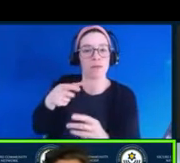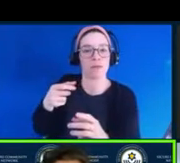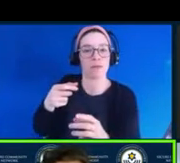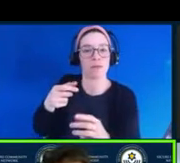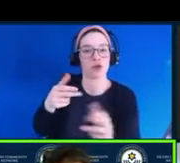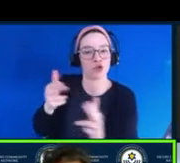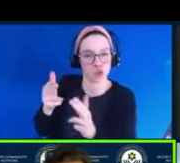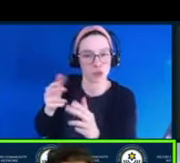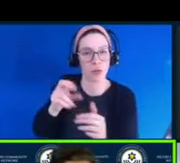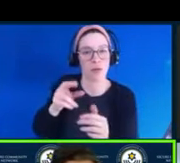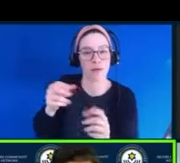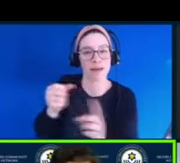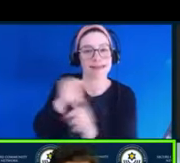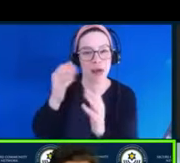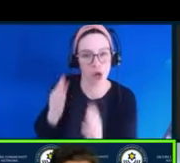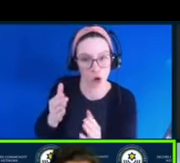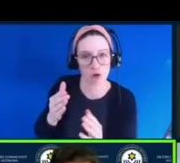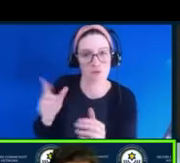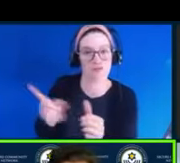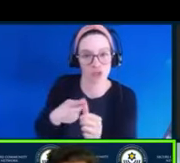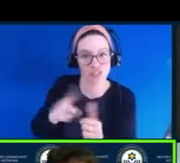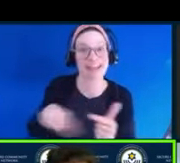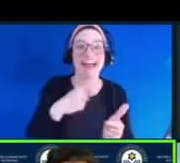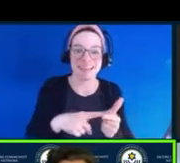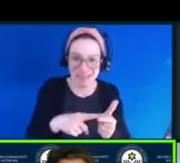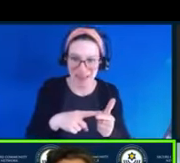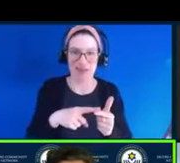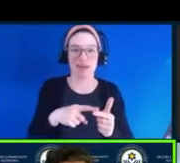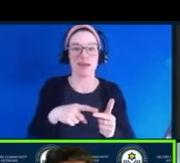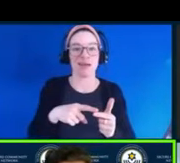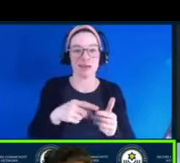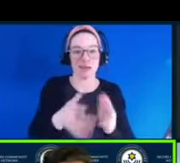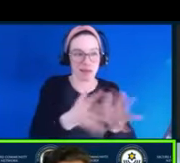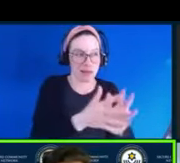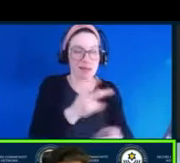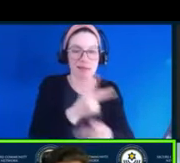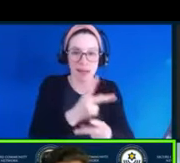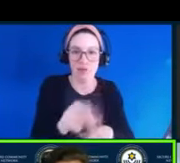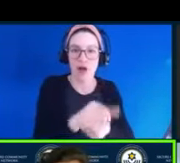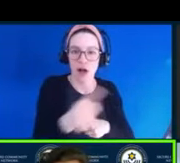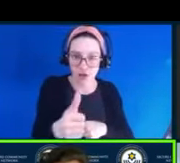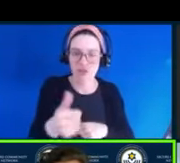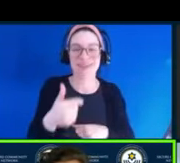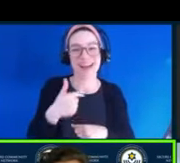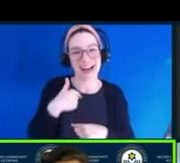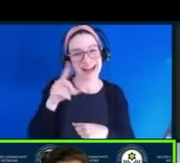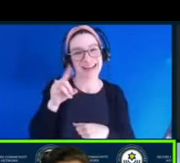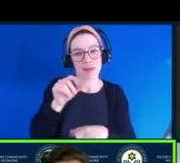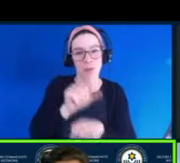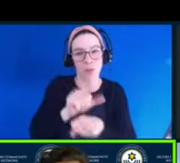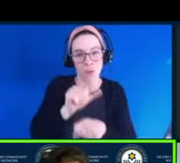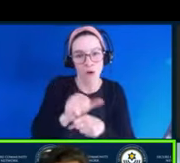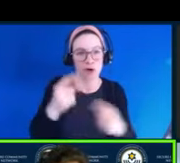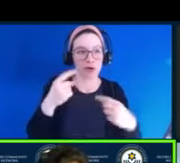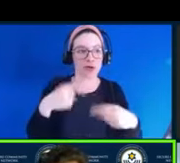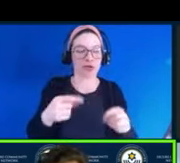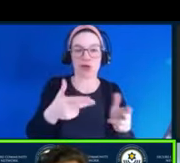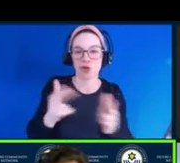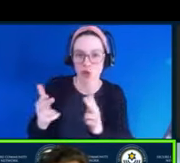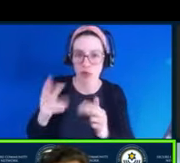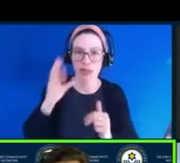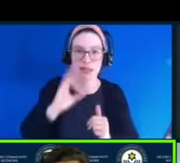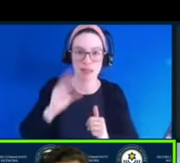You know, I unfortunately had to work Stoneman Douglas, that shooting. And afterwards, my husband and I brought our entire community together of children, and we